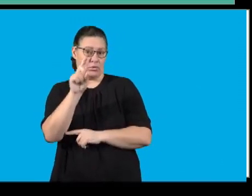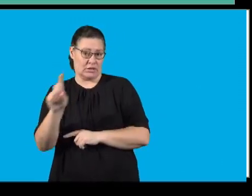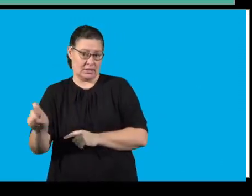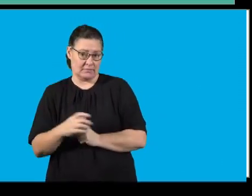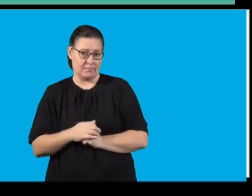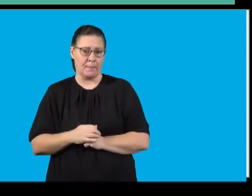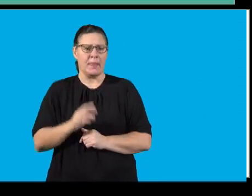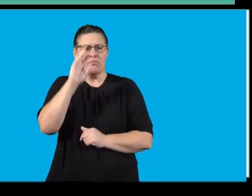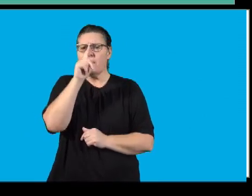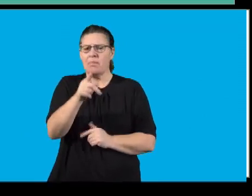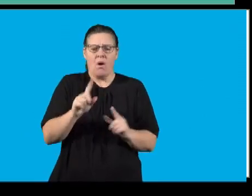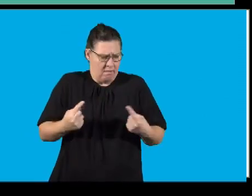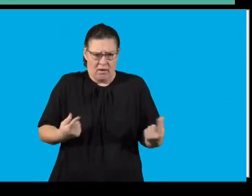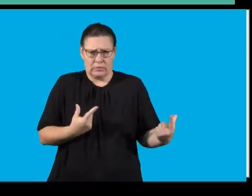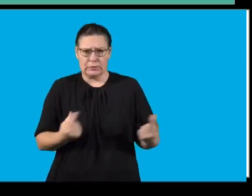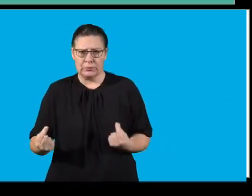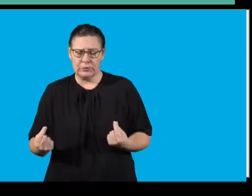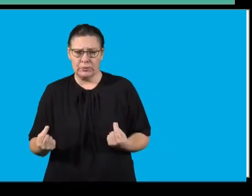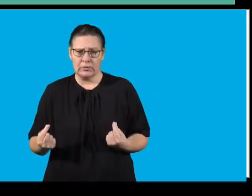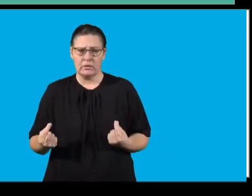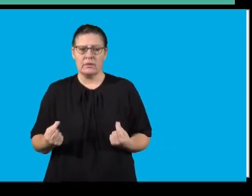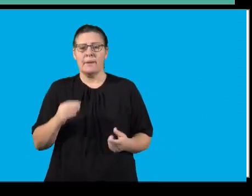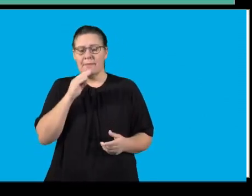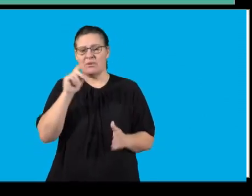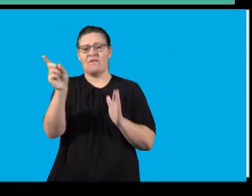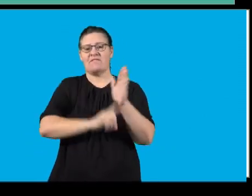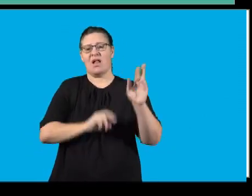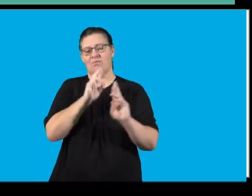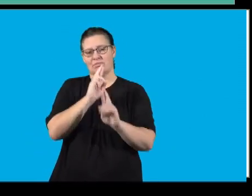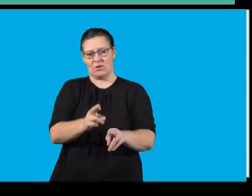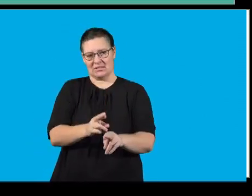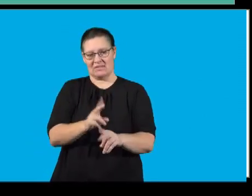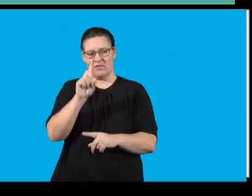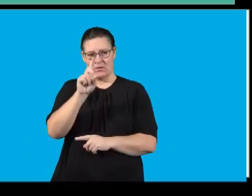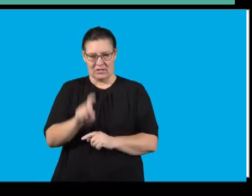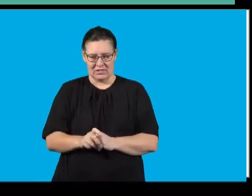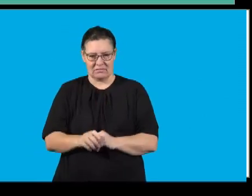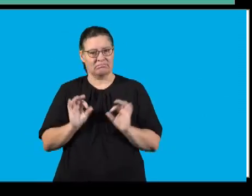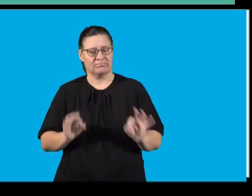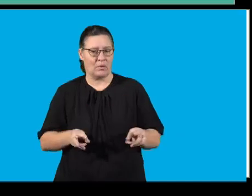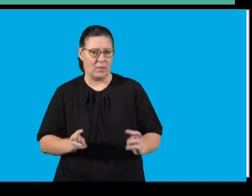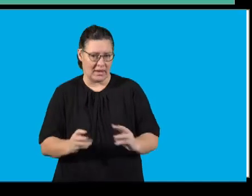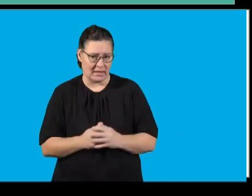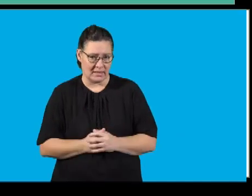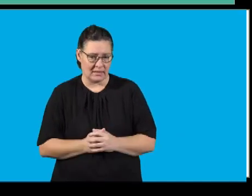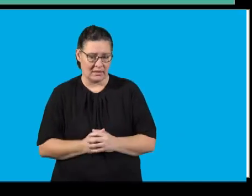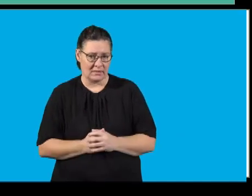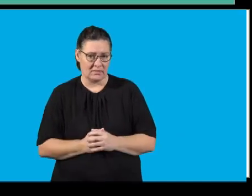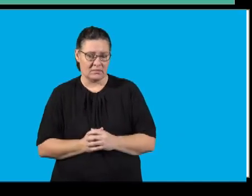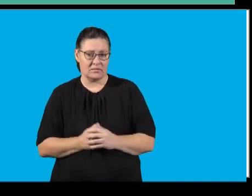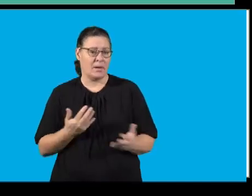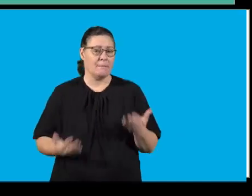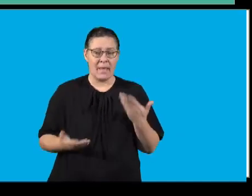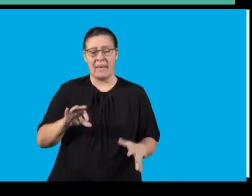understanding exam questions. So remember, if you're not able to do that, then you fail to respond to questions